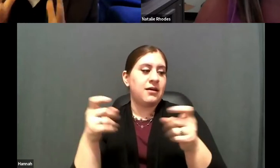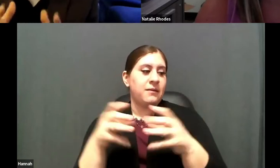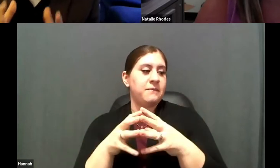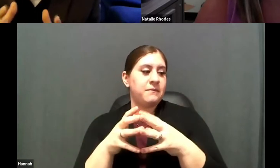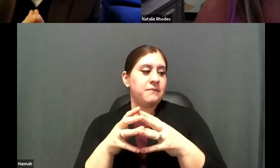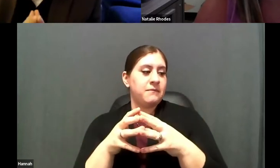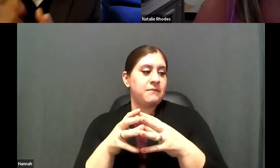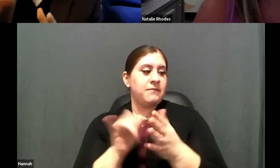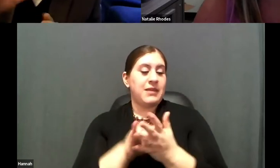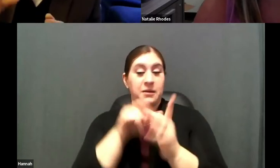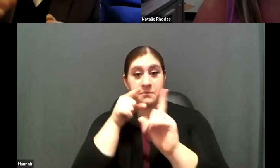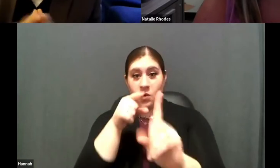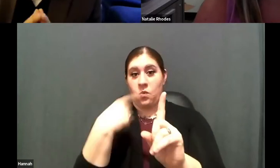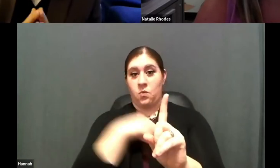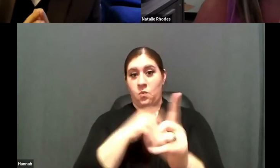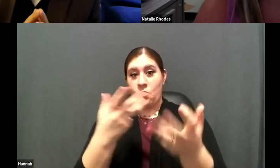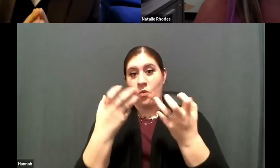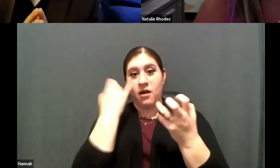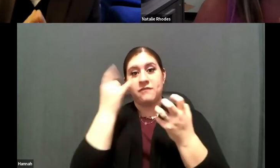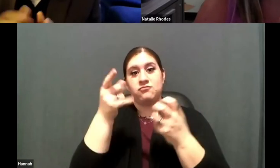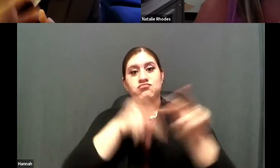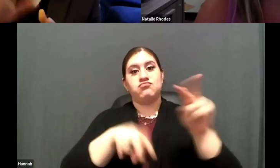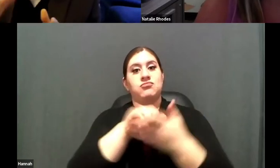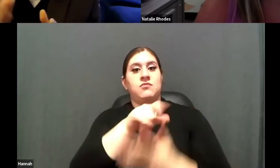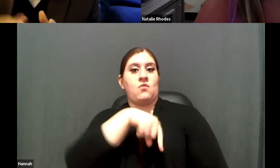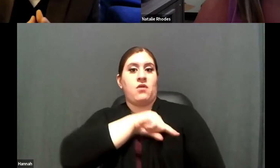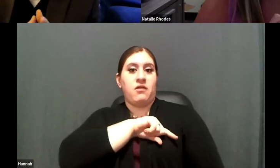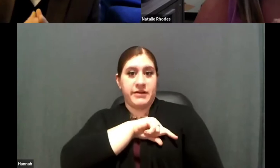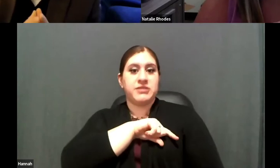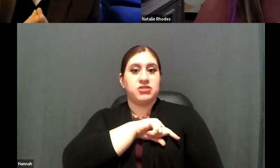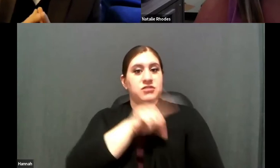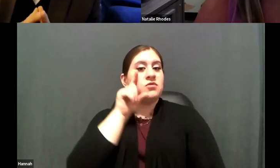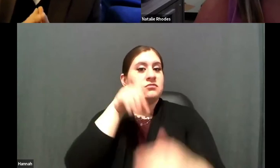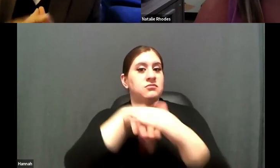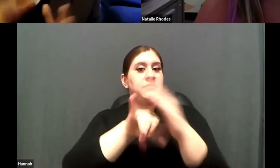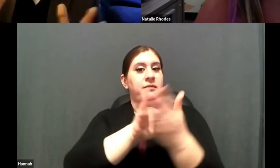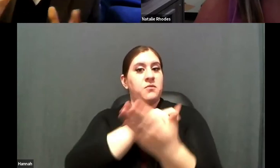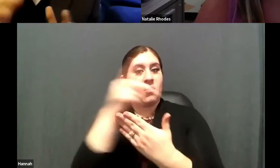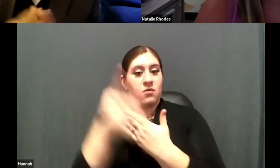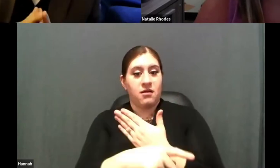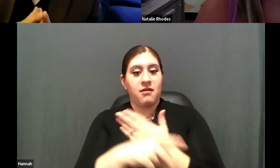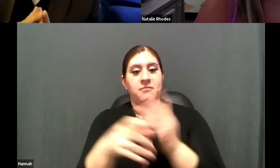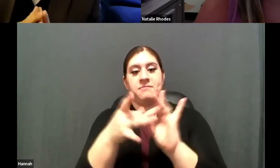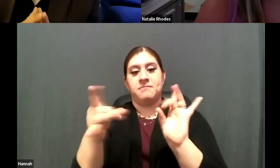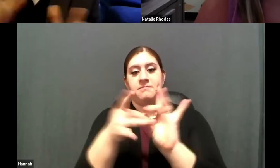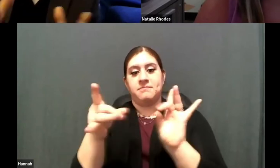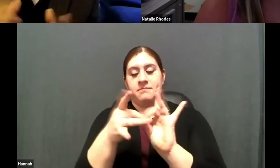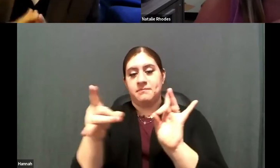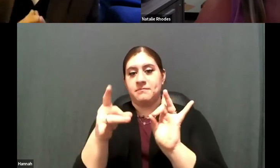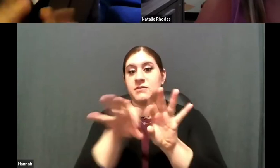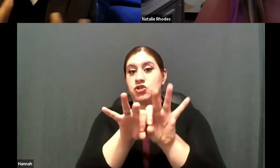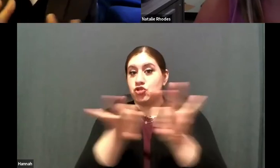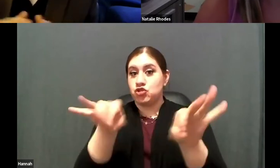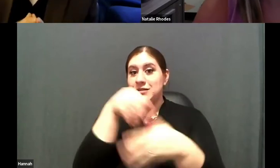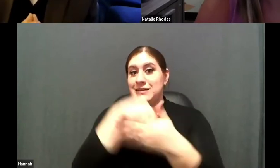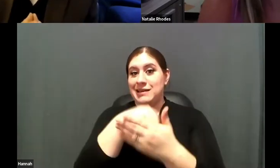the main thing that we look at, for example, if you look at the qualifications to get in the program, you know, it says a degree in